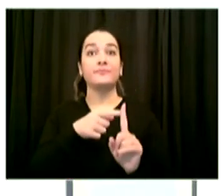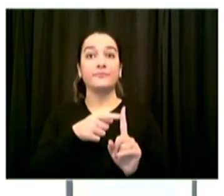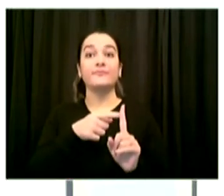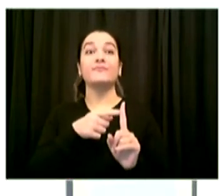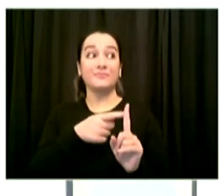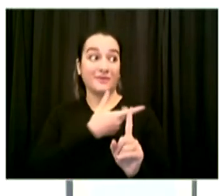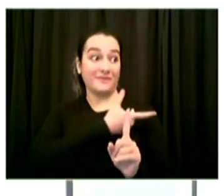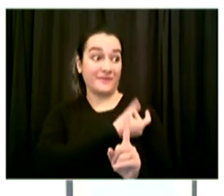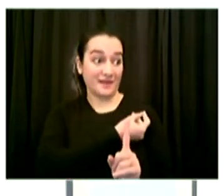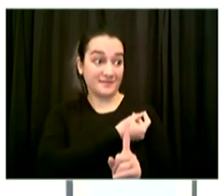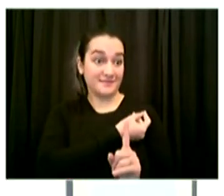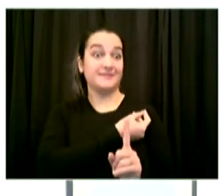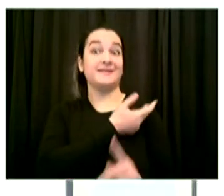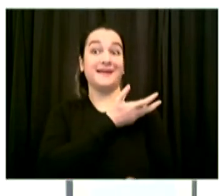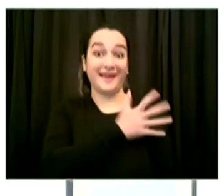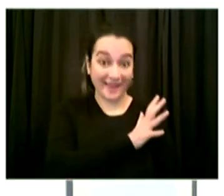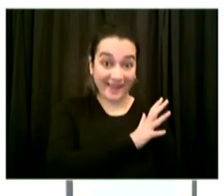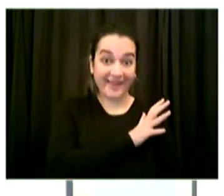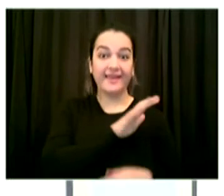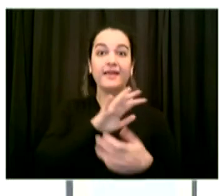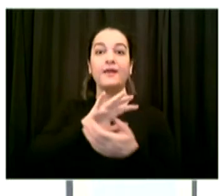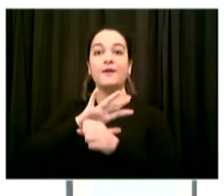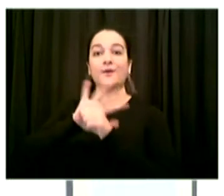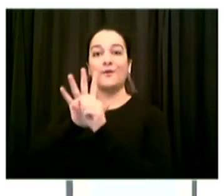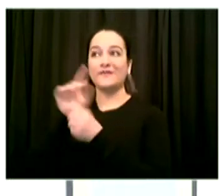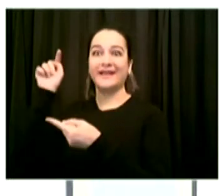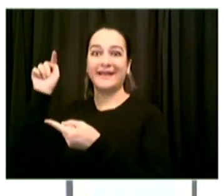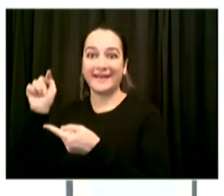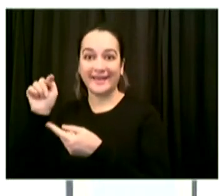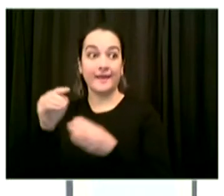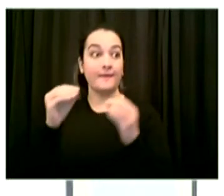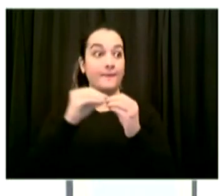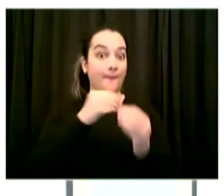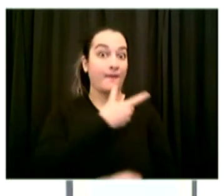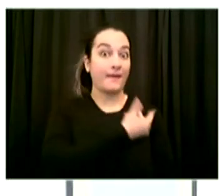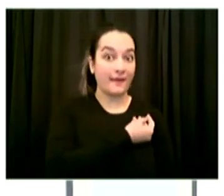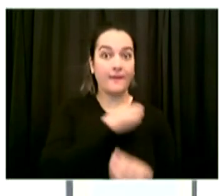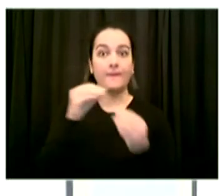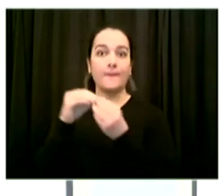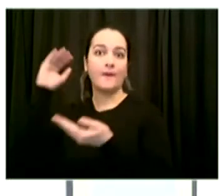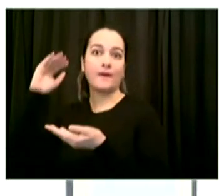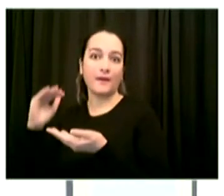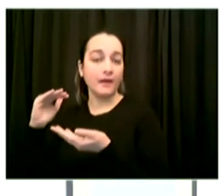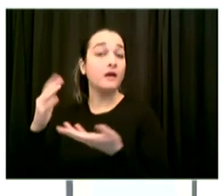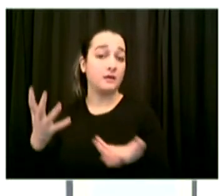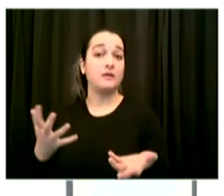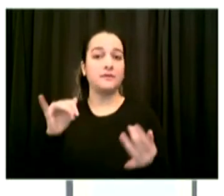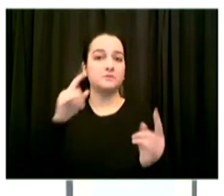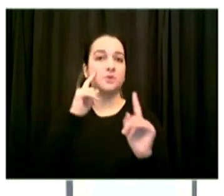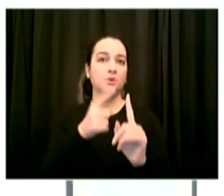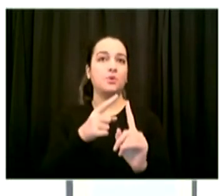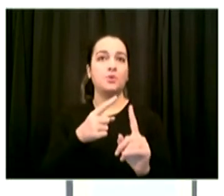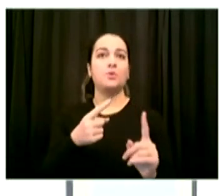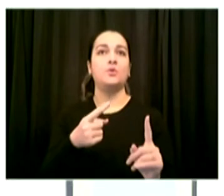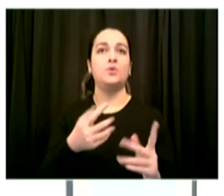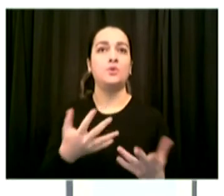Katz alluded to, is number one, for any extra doses in vials. Number